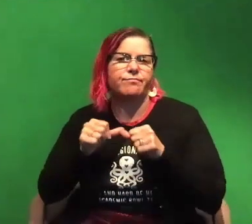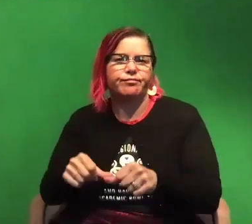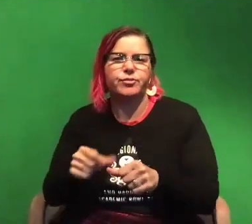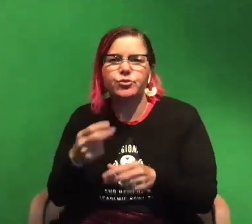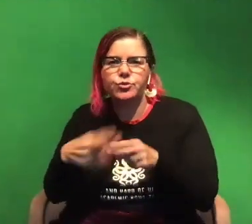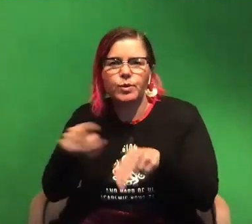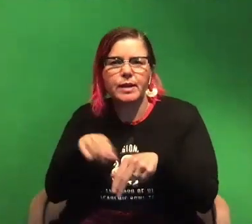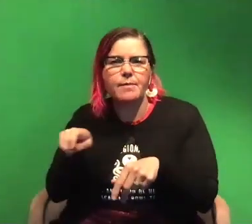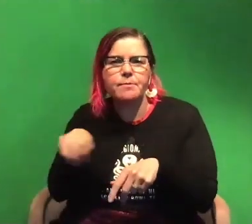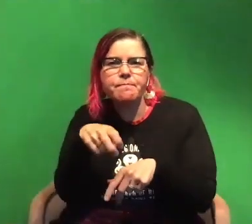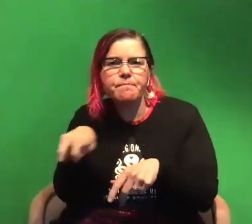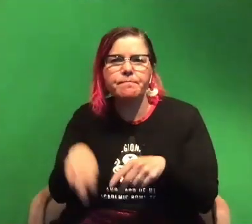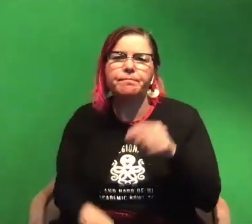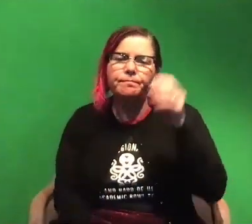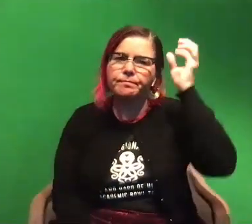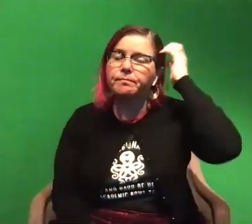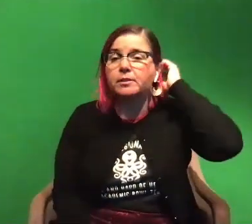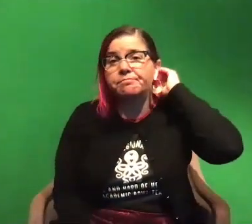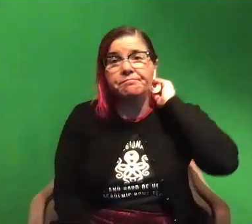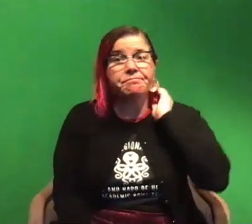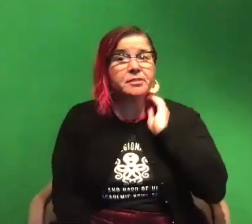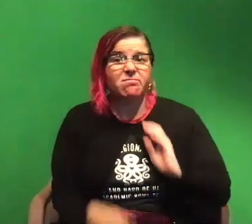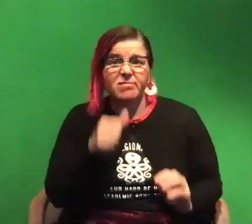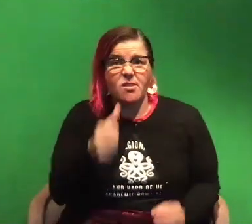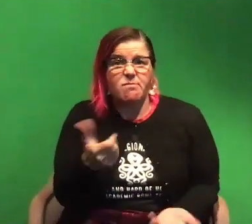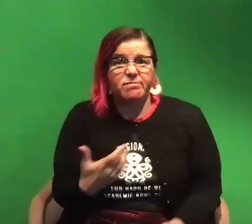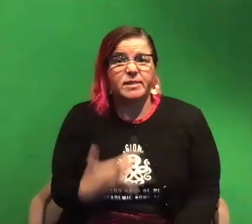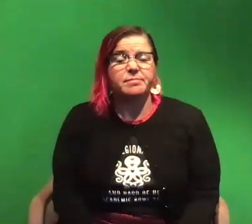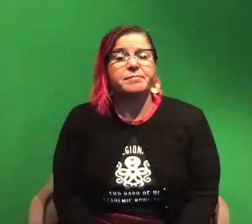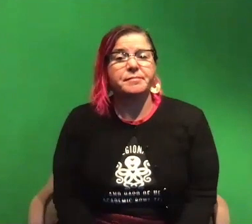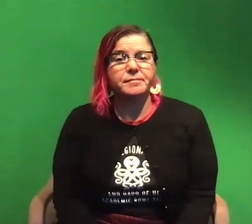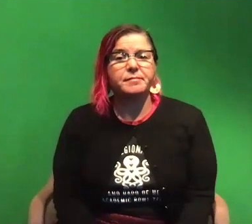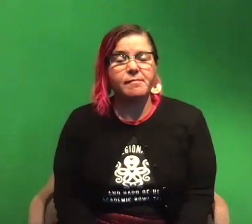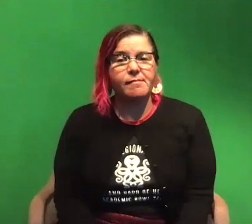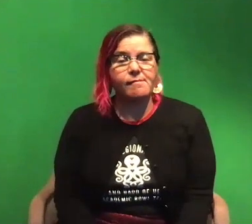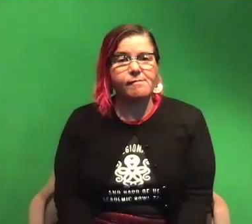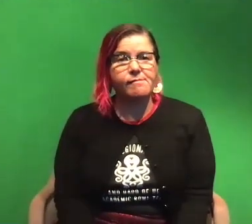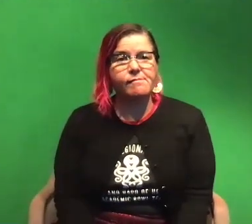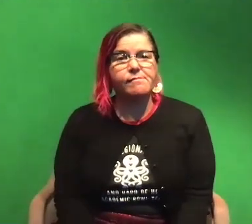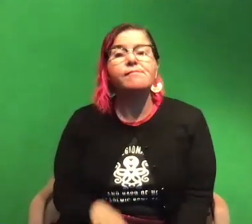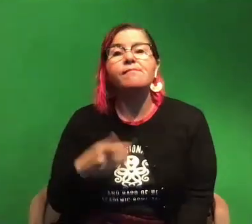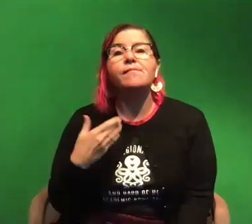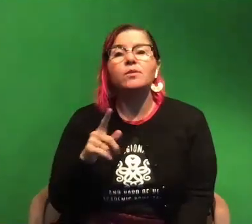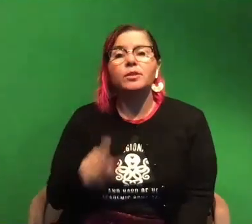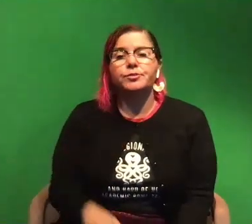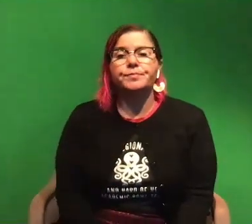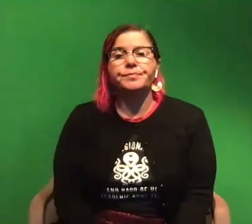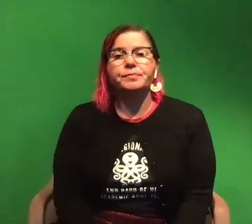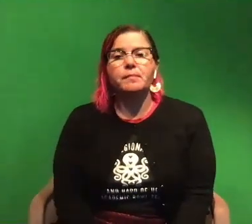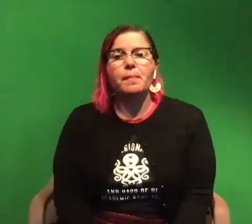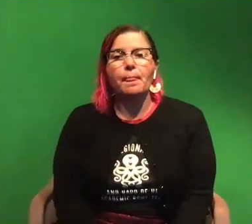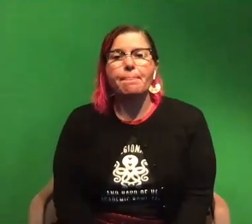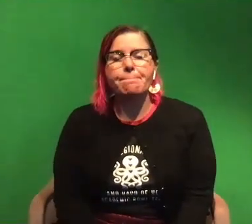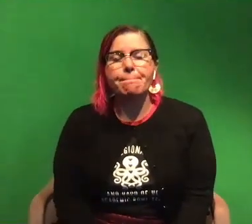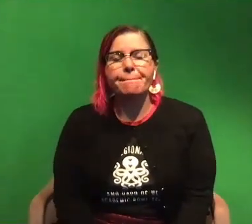time. So yeah, they just don't do it. Yeah. All right, the next question is,